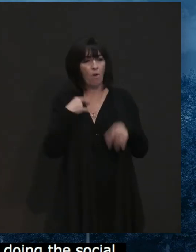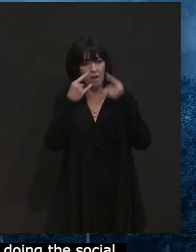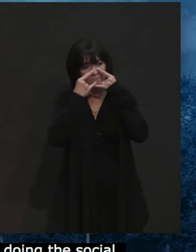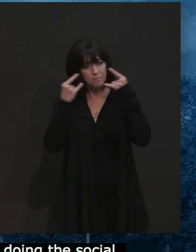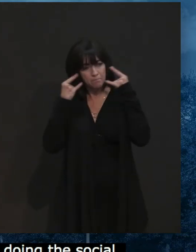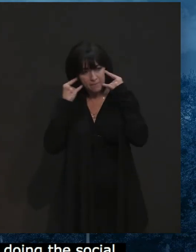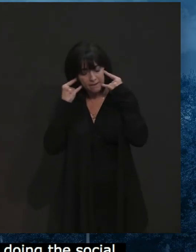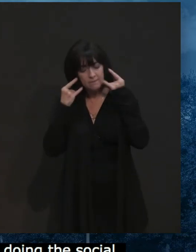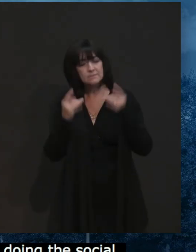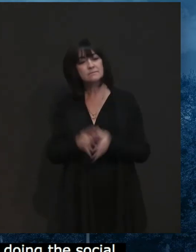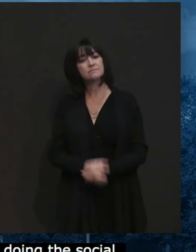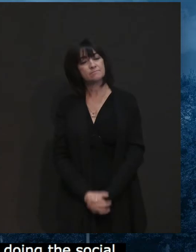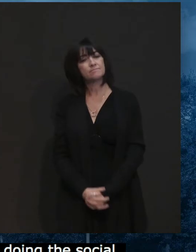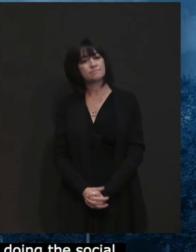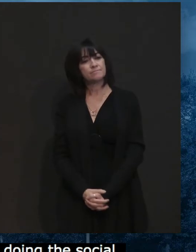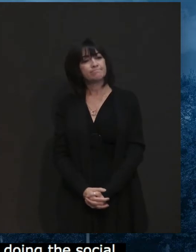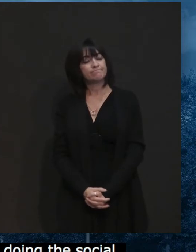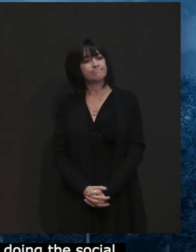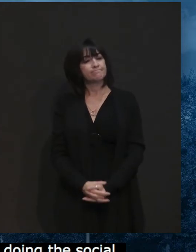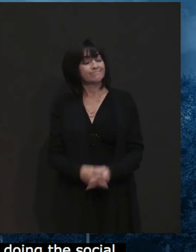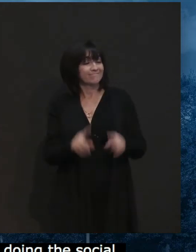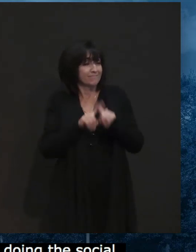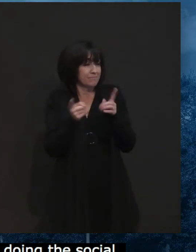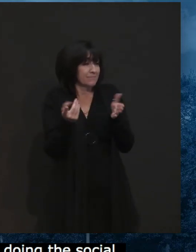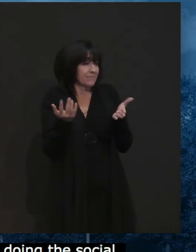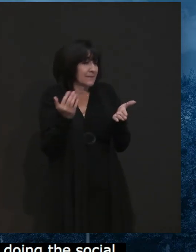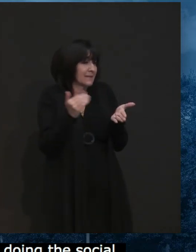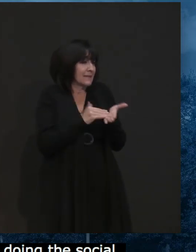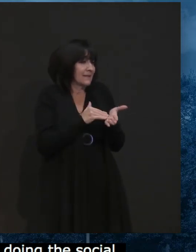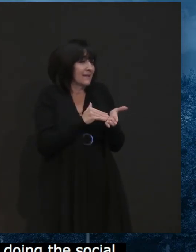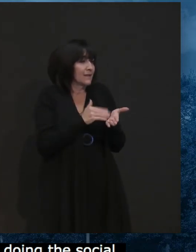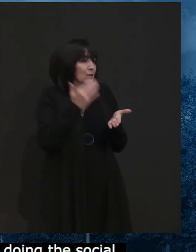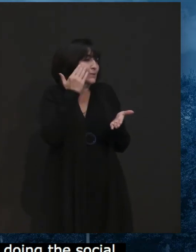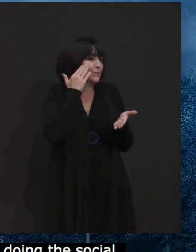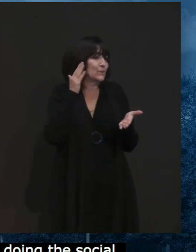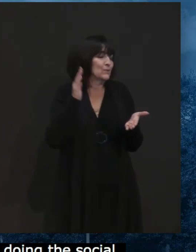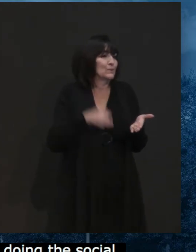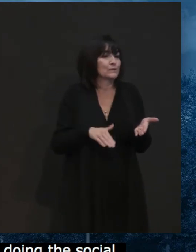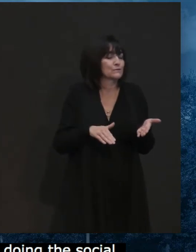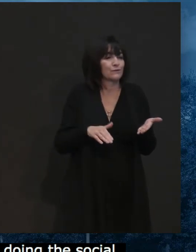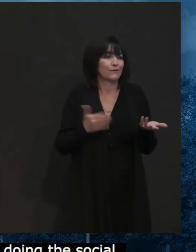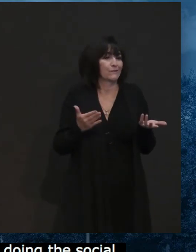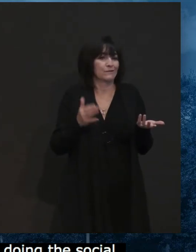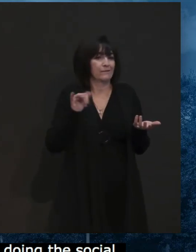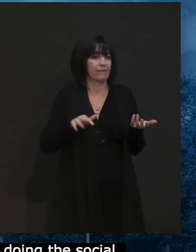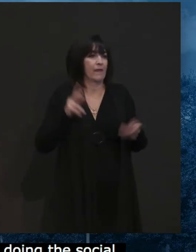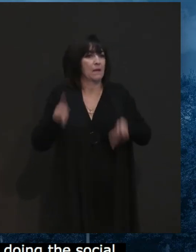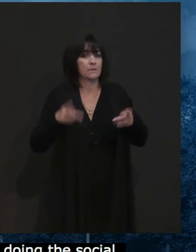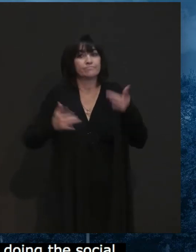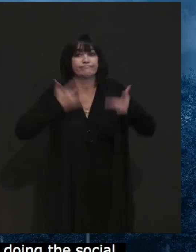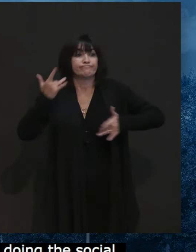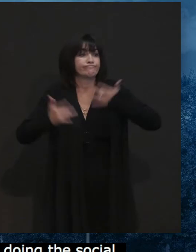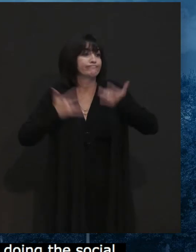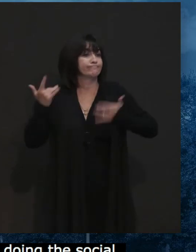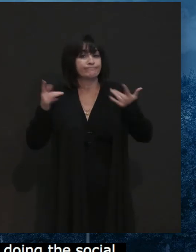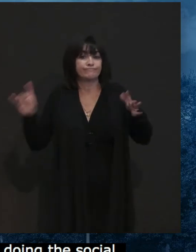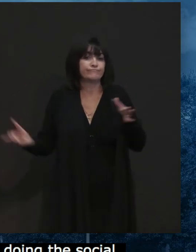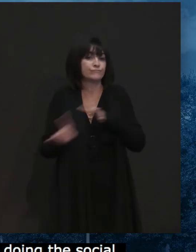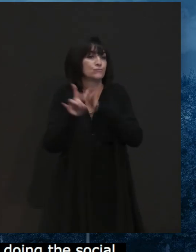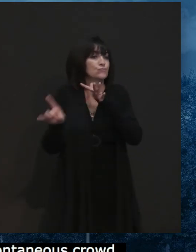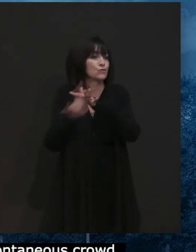again. But the spontaneous crowd that just kind of gathered, there are things that